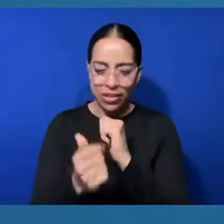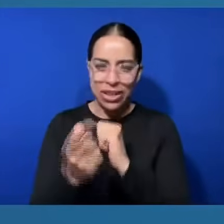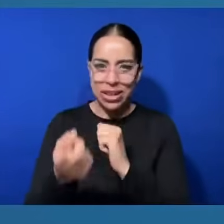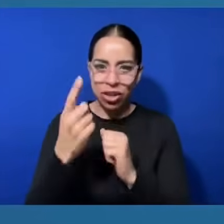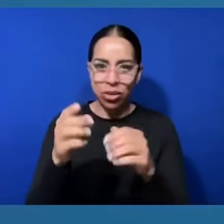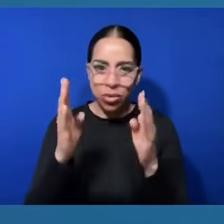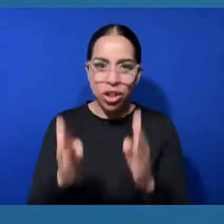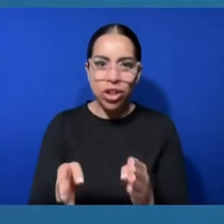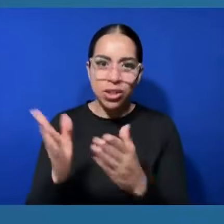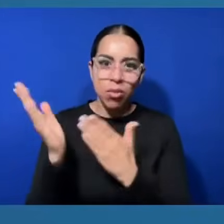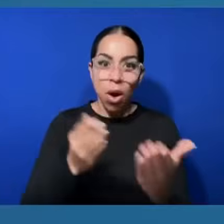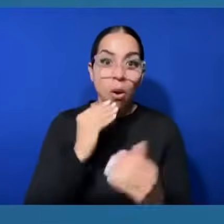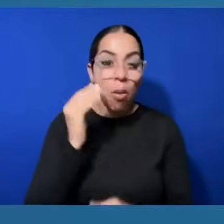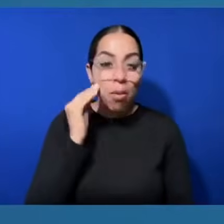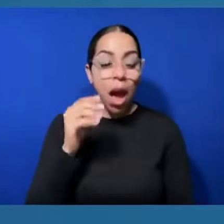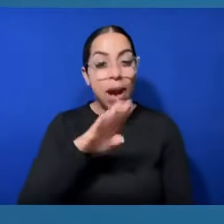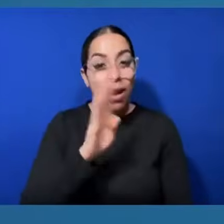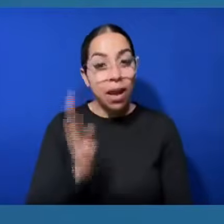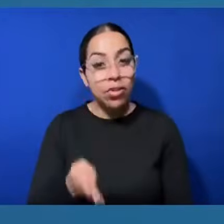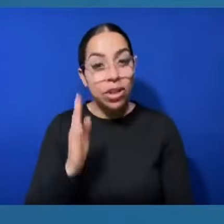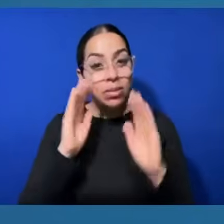dreams did I think that